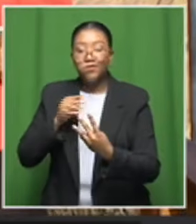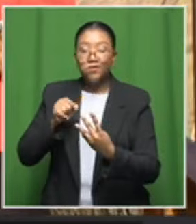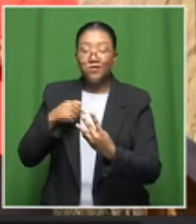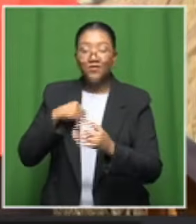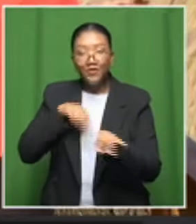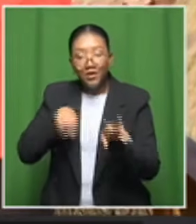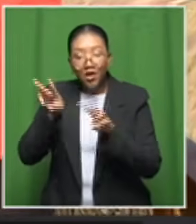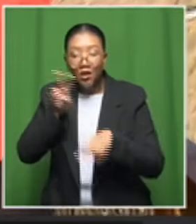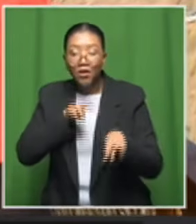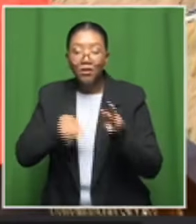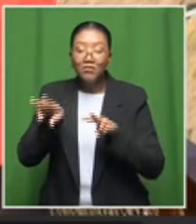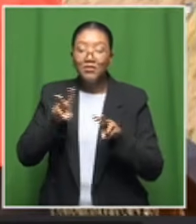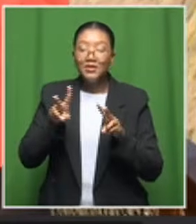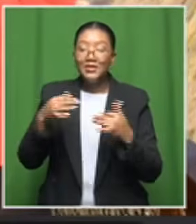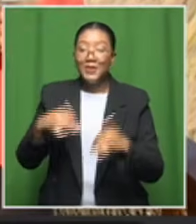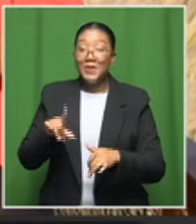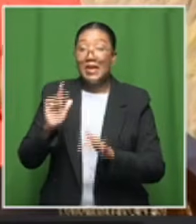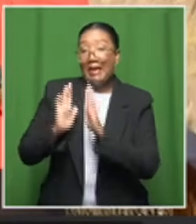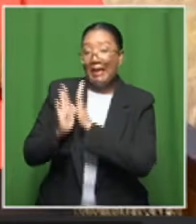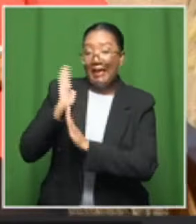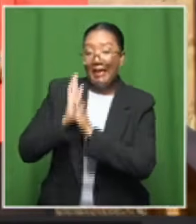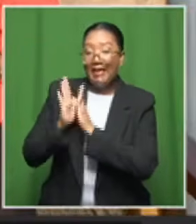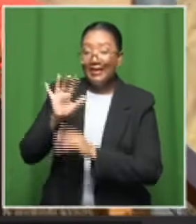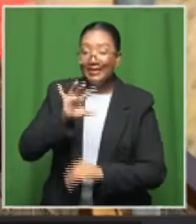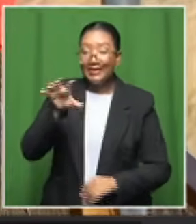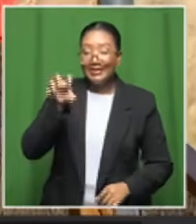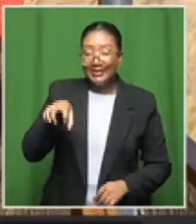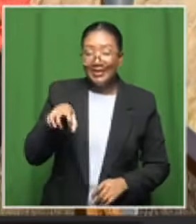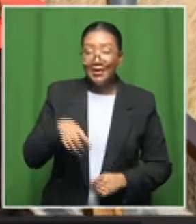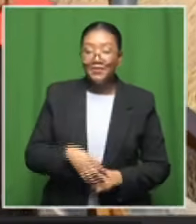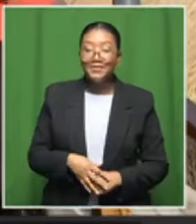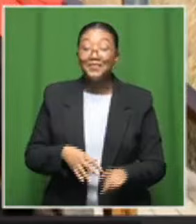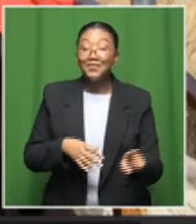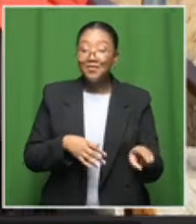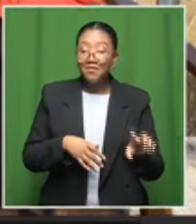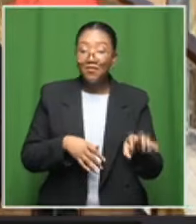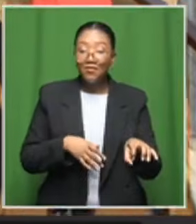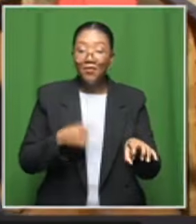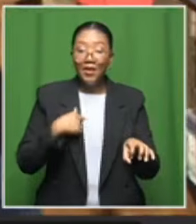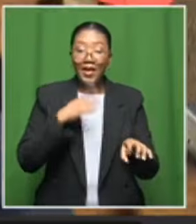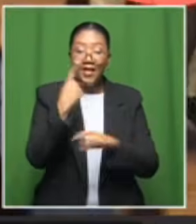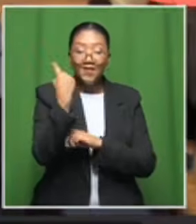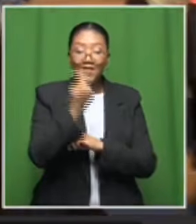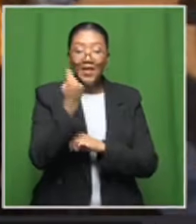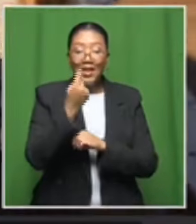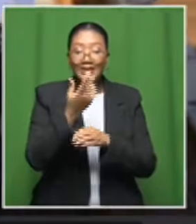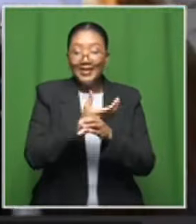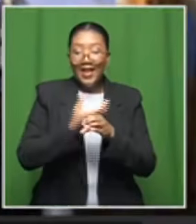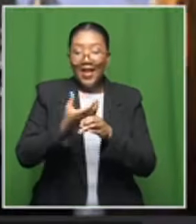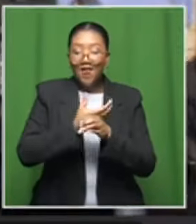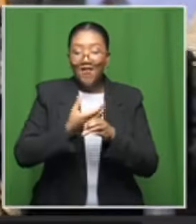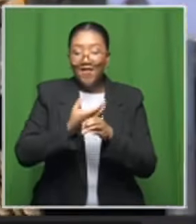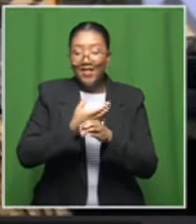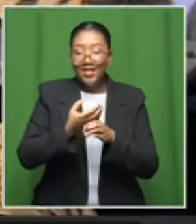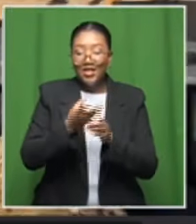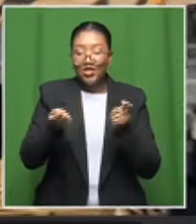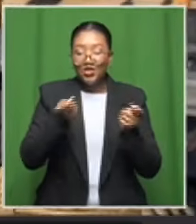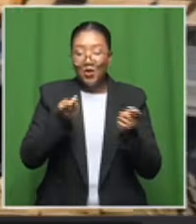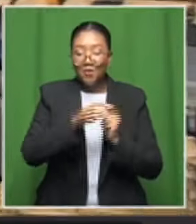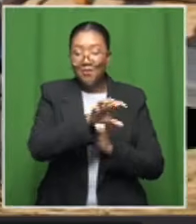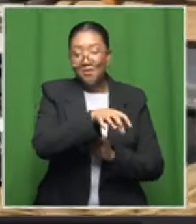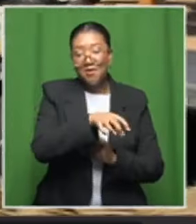of course, not only just the heritage site, there is a village cafe that is going to be here. I quickly want to check if my colleague